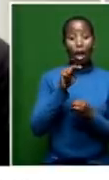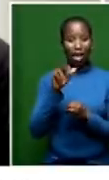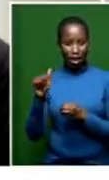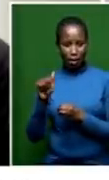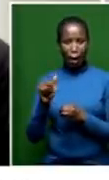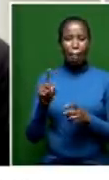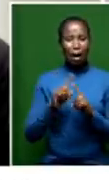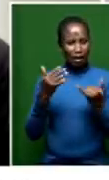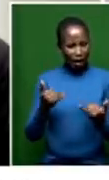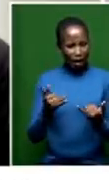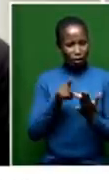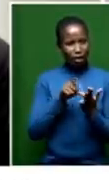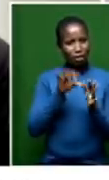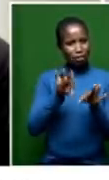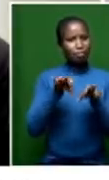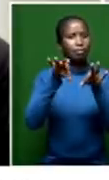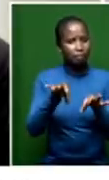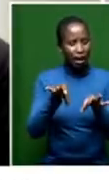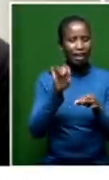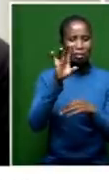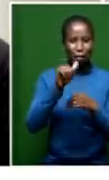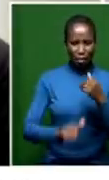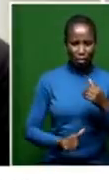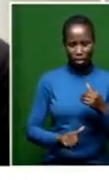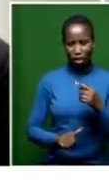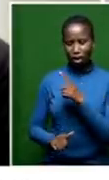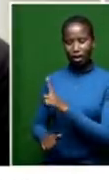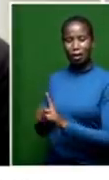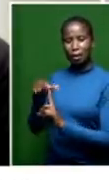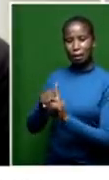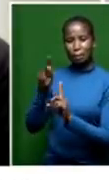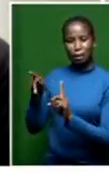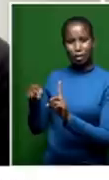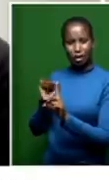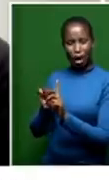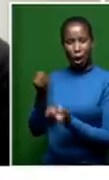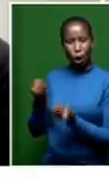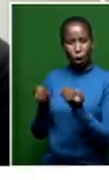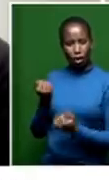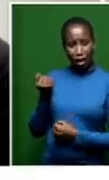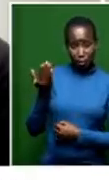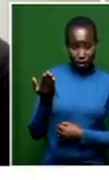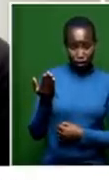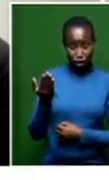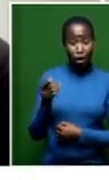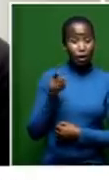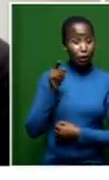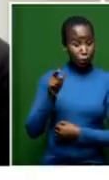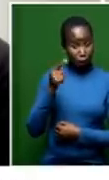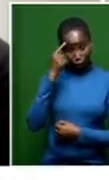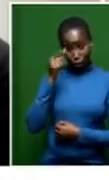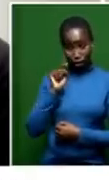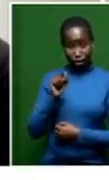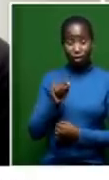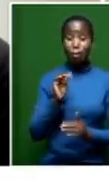September, but given these new developments of the Public Protector's Constitutional Court application, do you anticipate that the